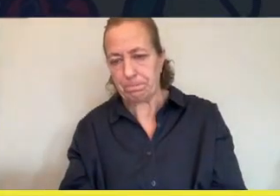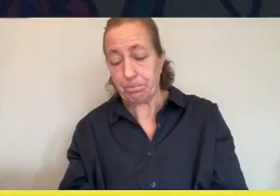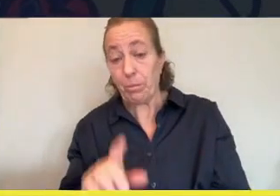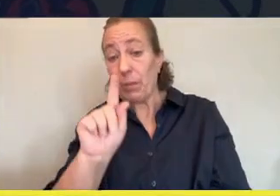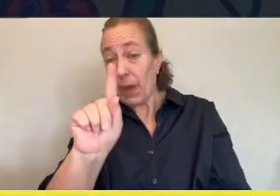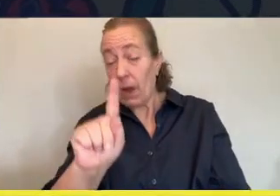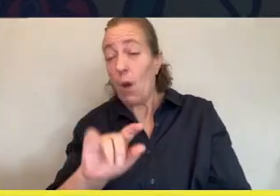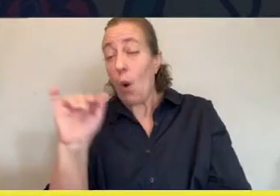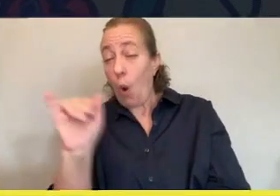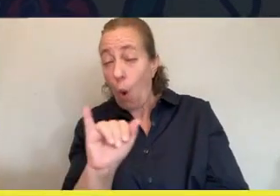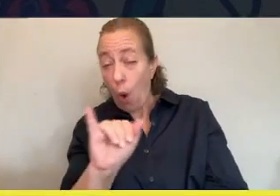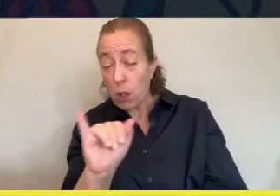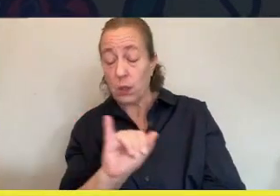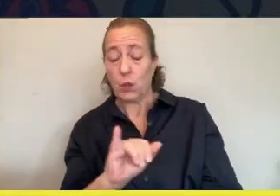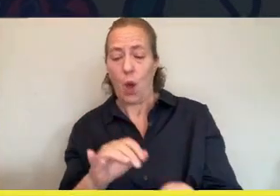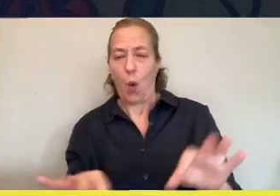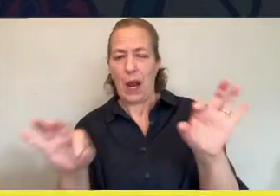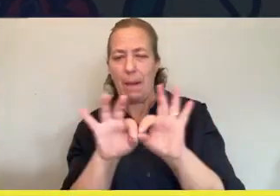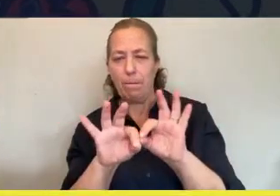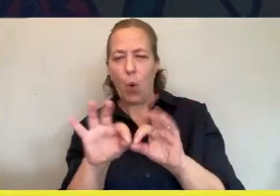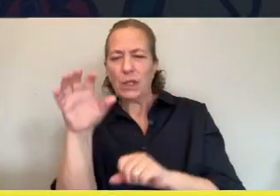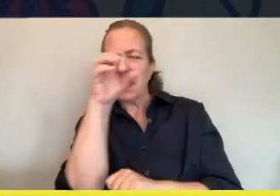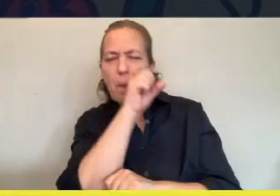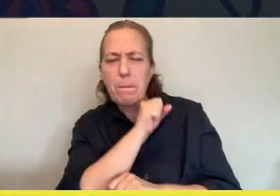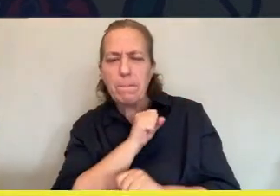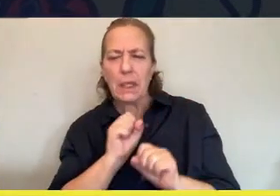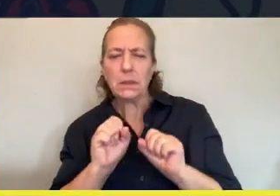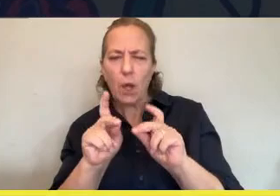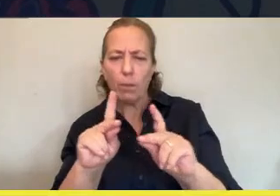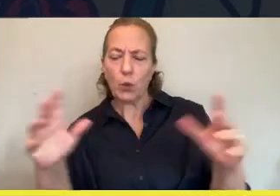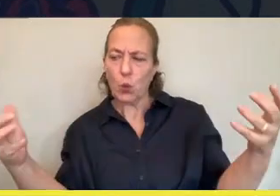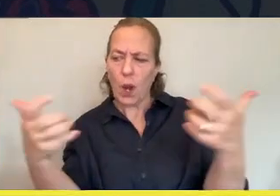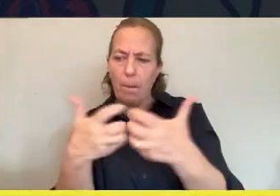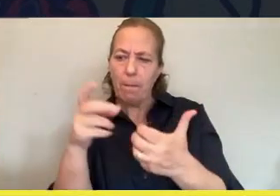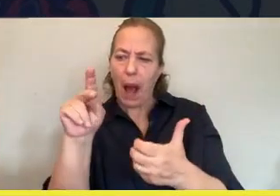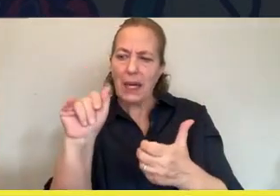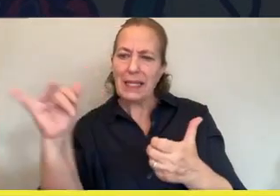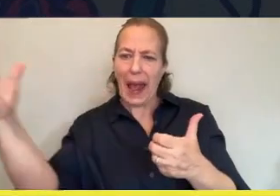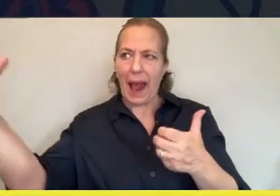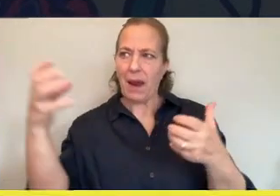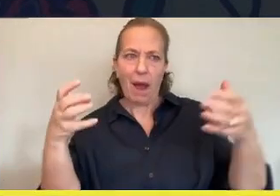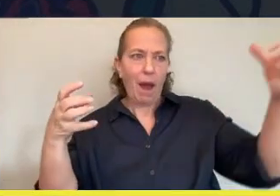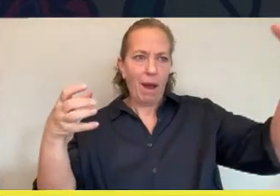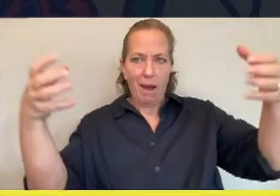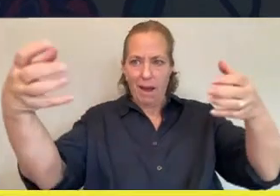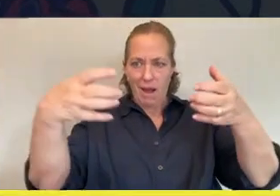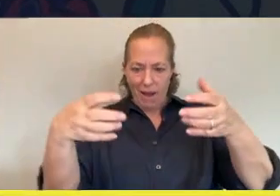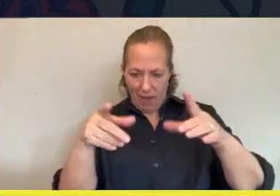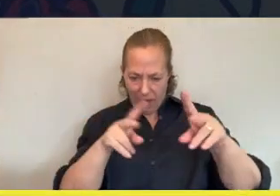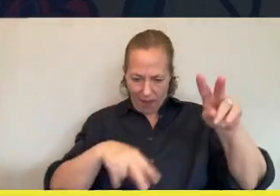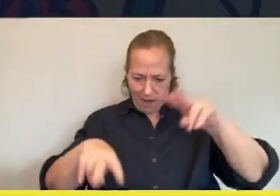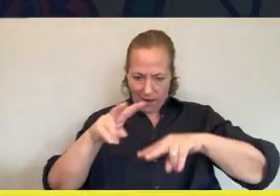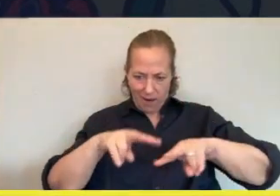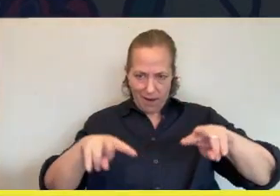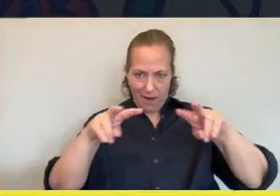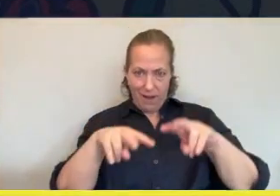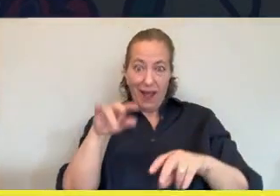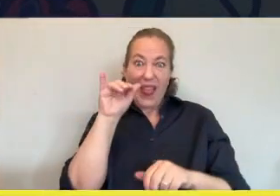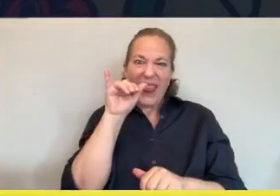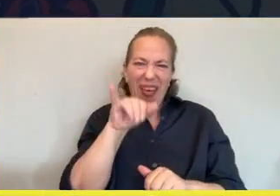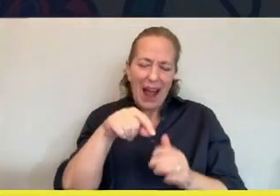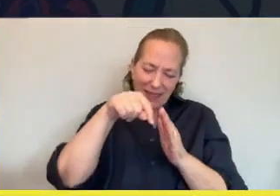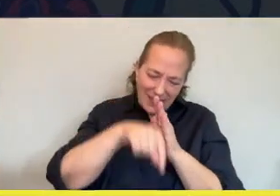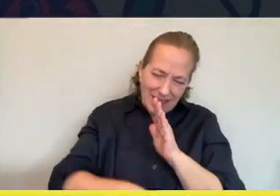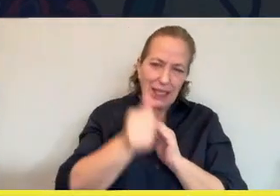missed opportunity to combine data from different sources and utilize that much richer understanding of